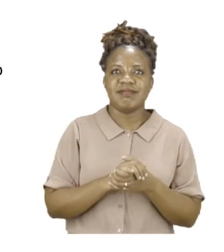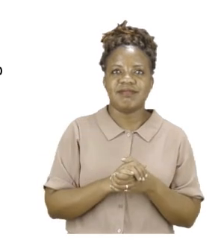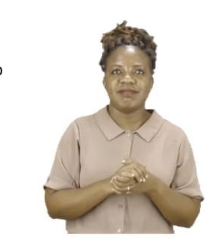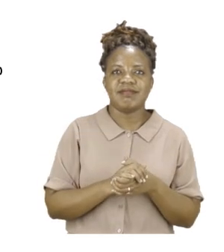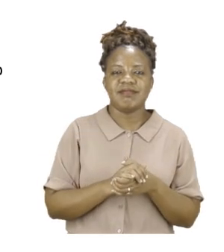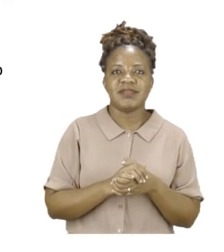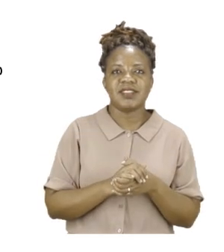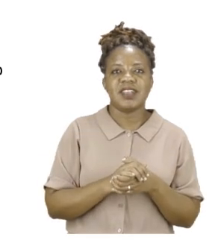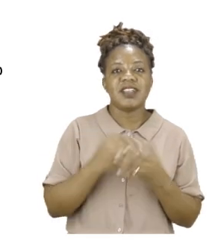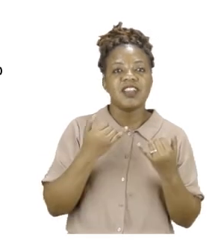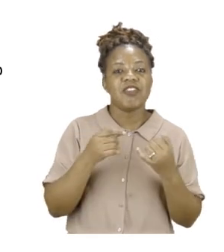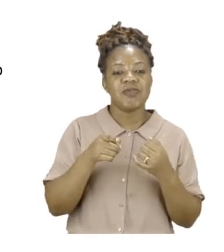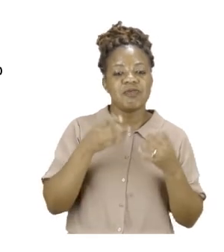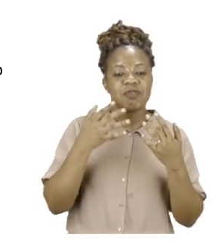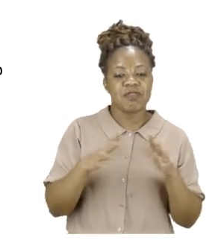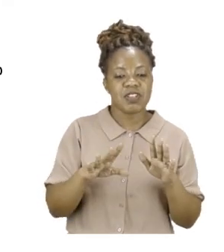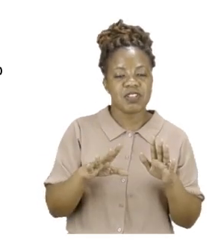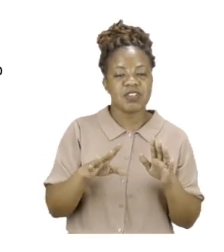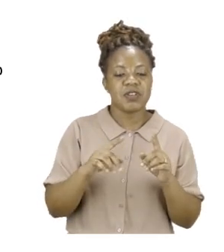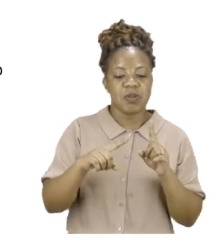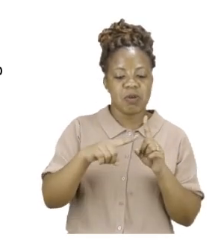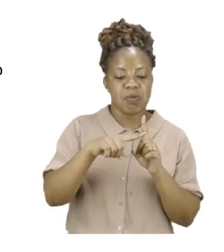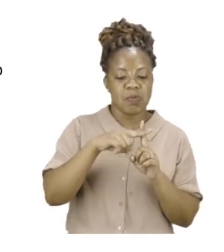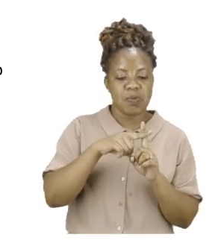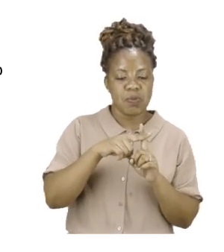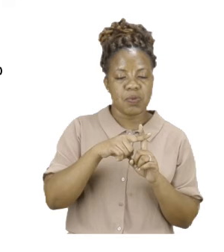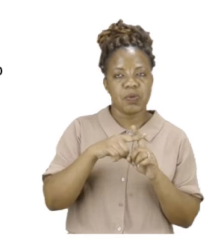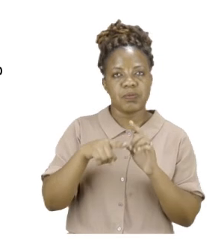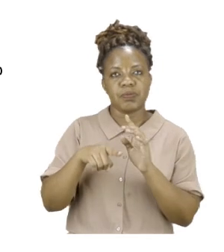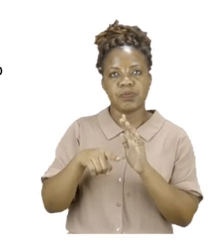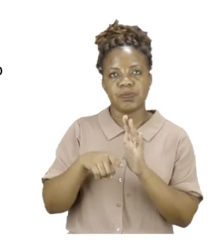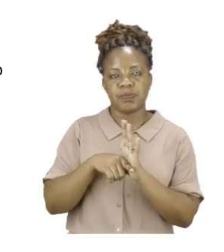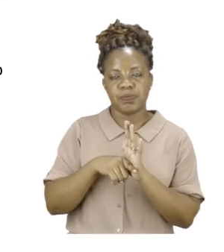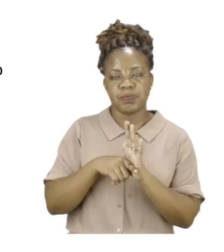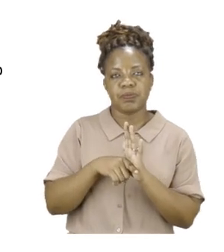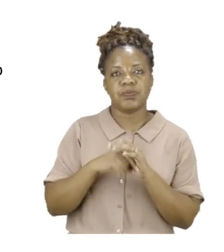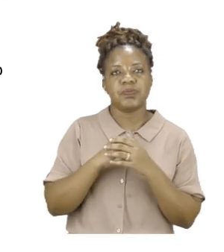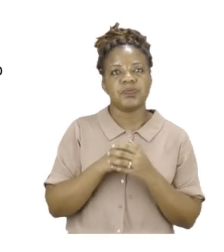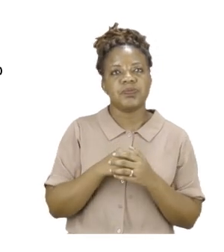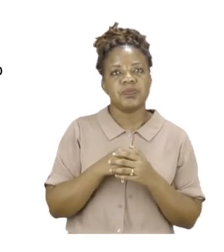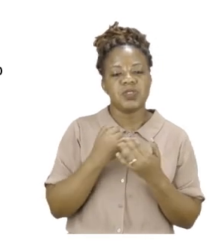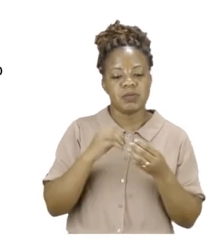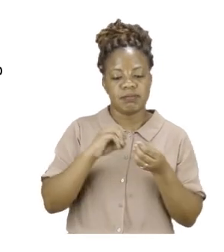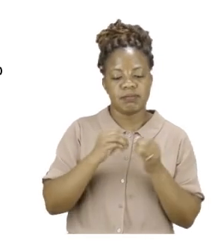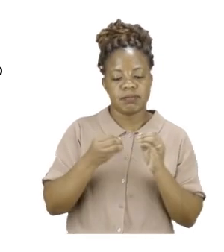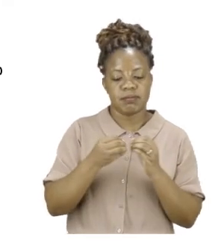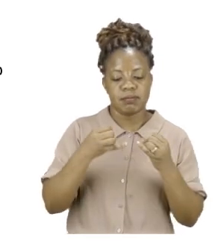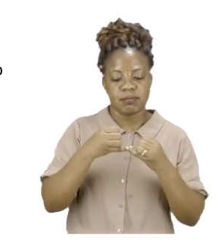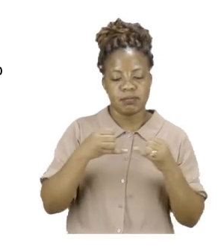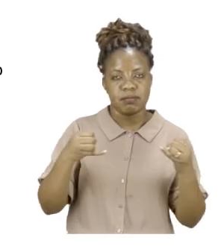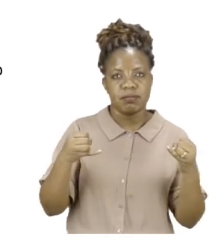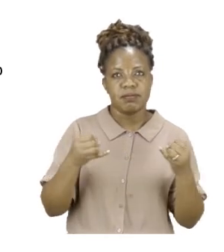sums, and you're going to use the number line to help you. We are going to do the first one for